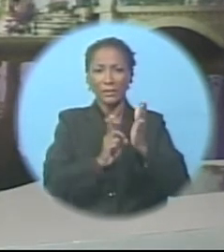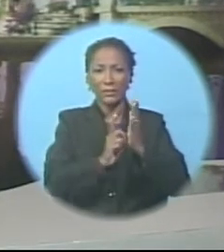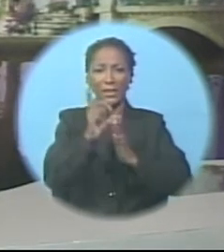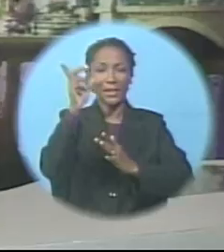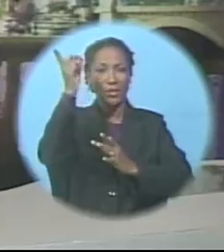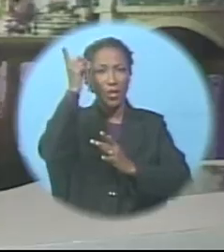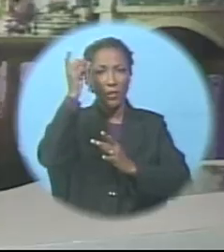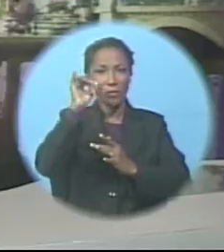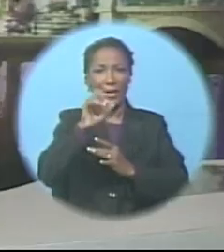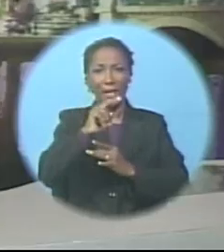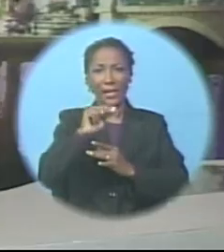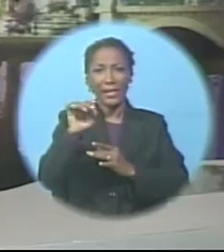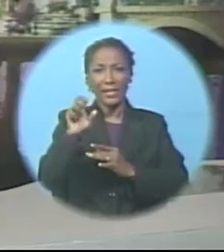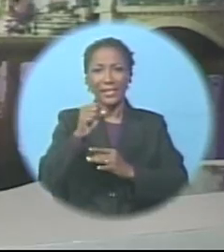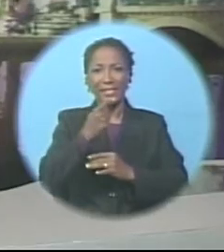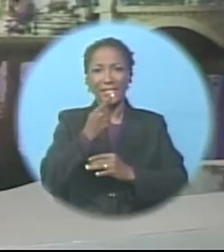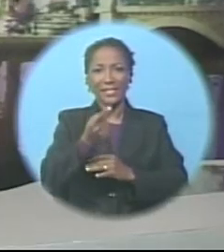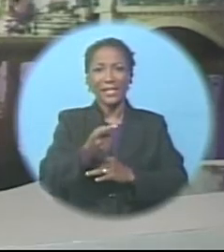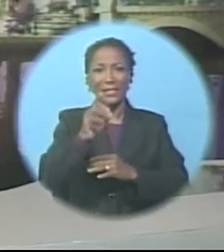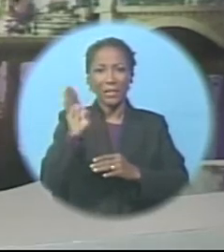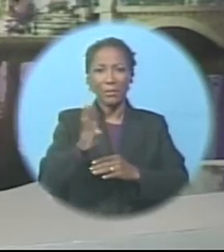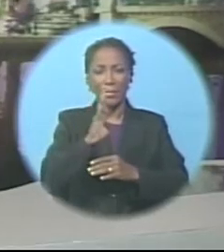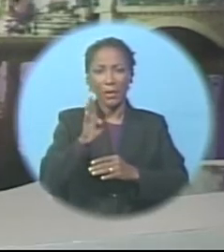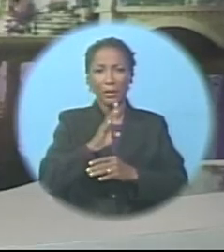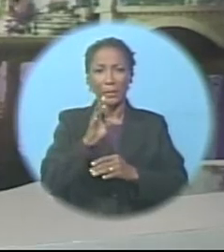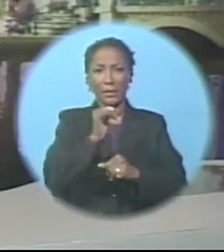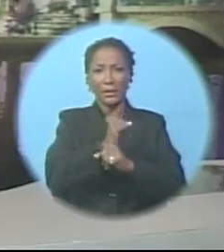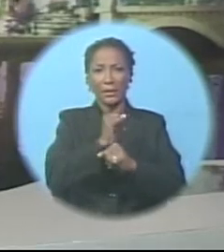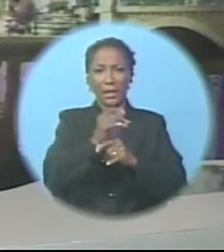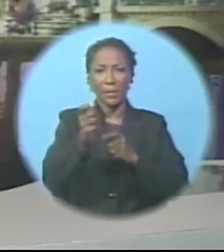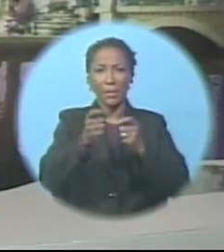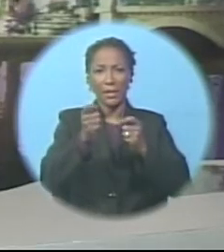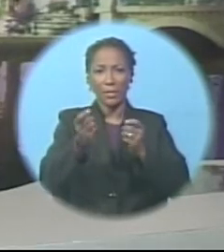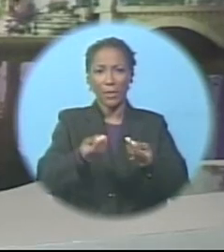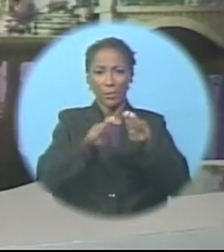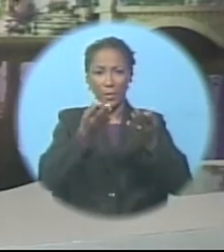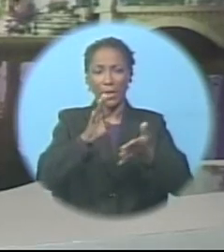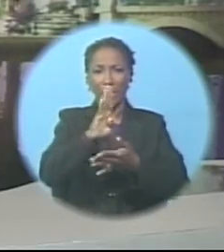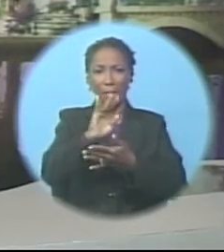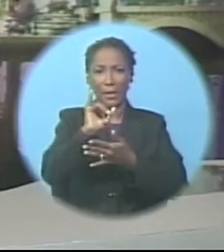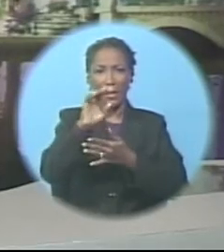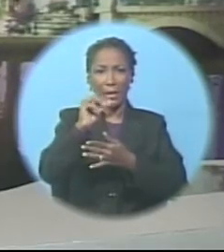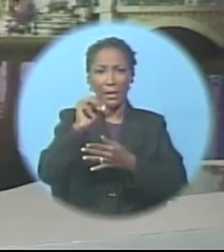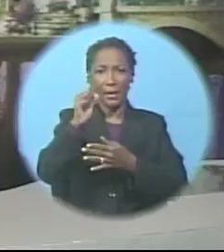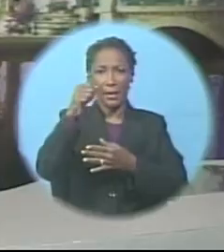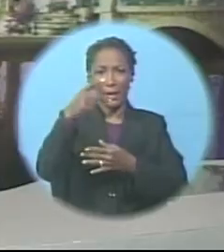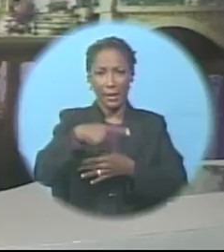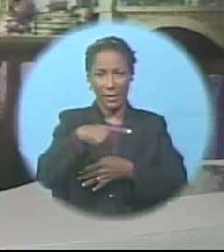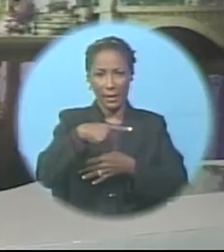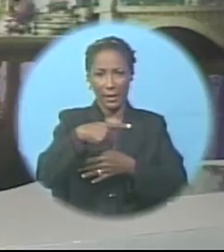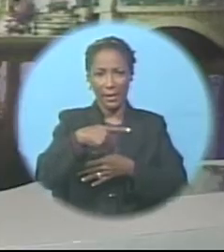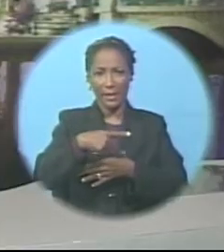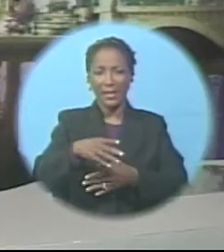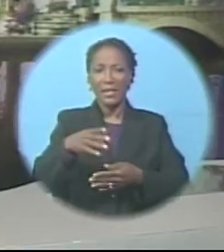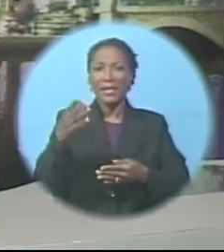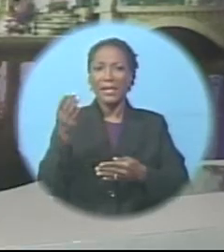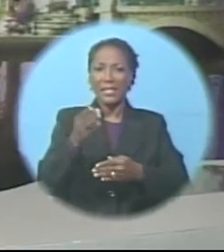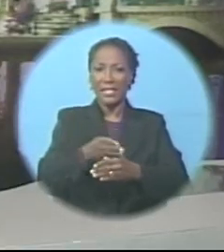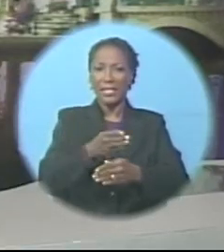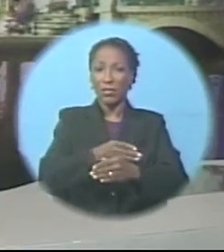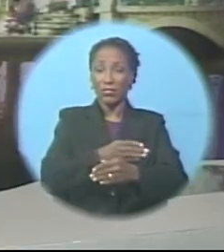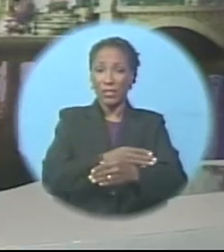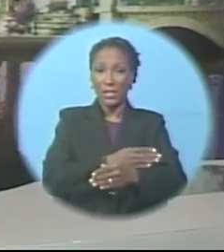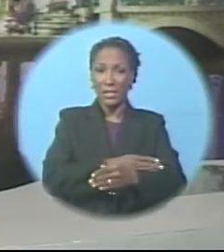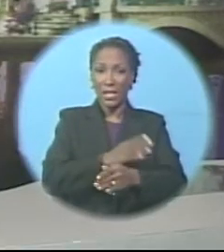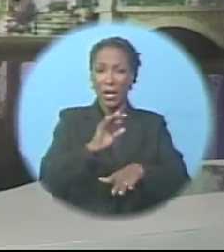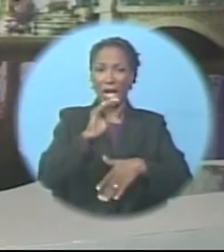the Barbados Institute of Management and Productivity, that's BIMAP, is vital to increasing the level of goods and services the island